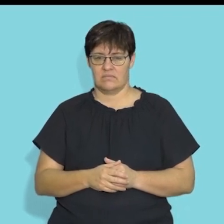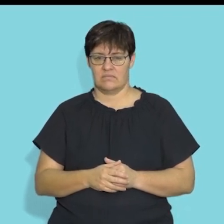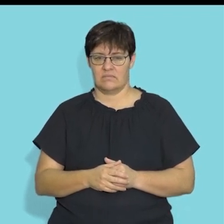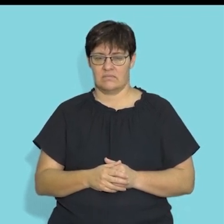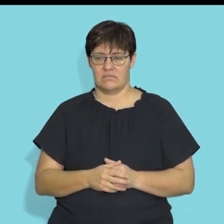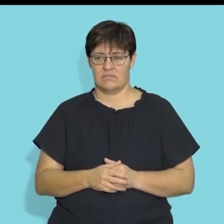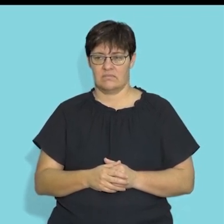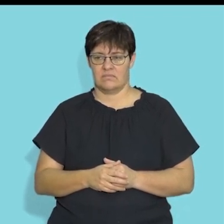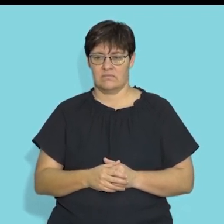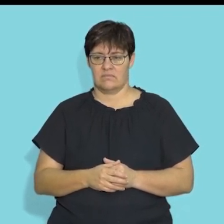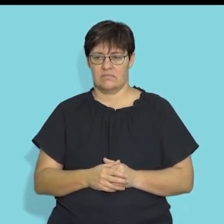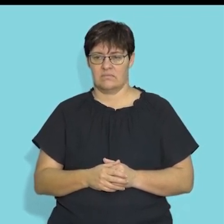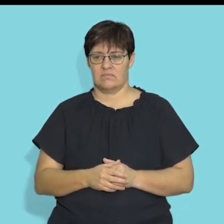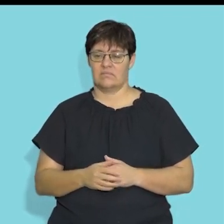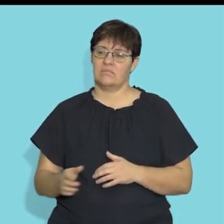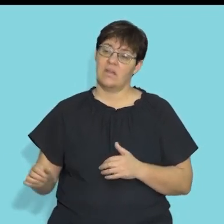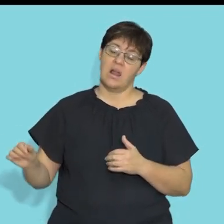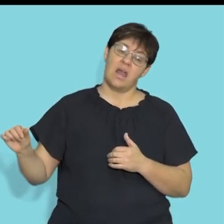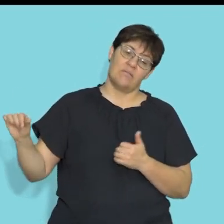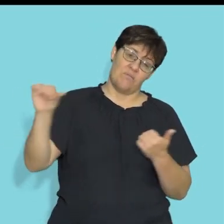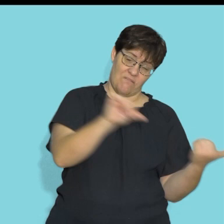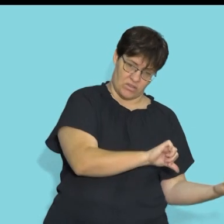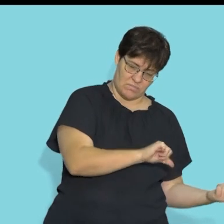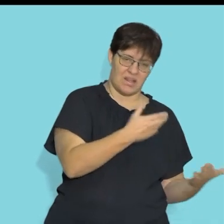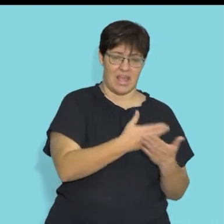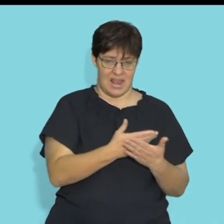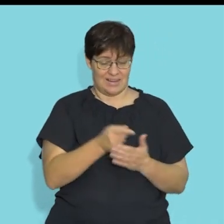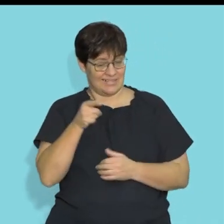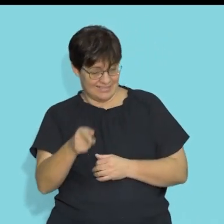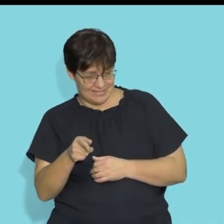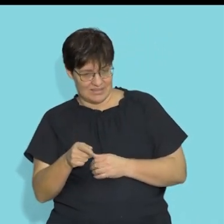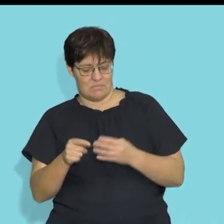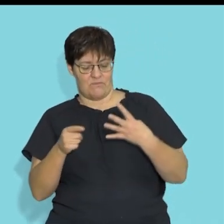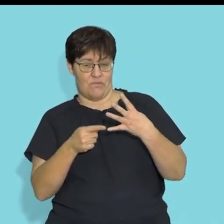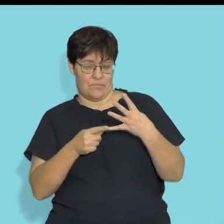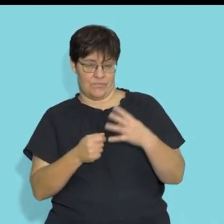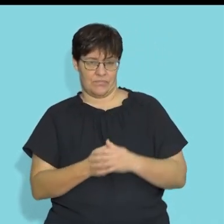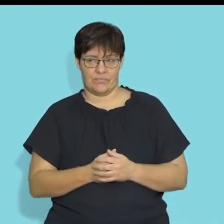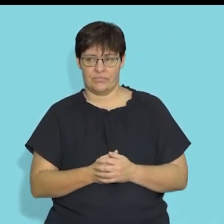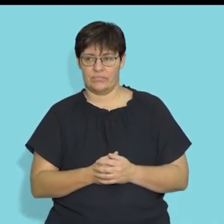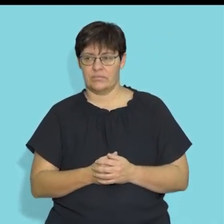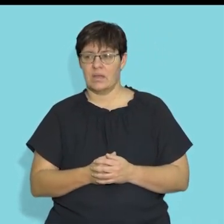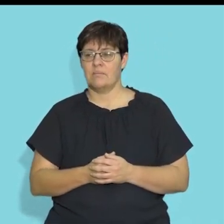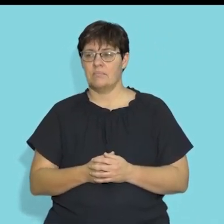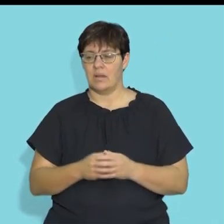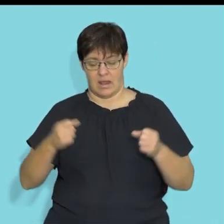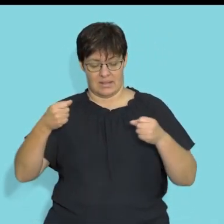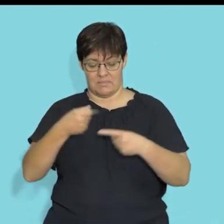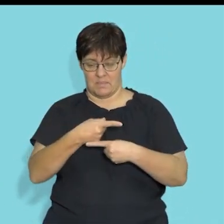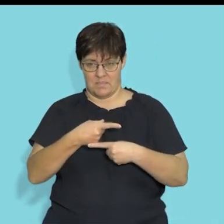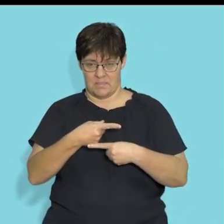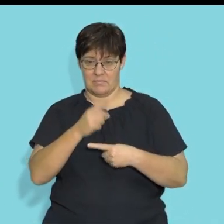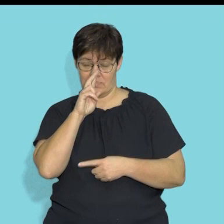And that brings us to reversible reaction. I want you to see that there is a double